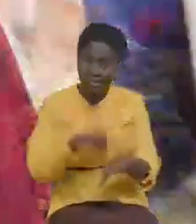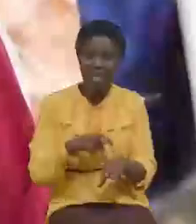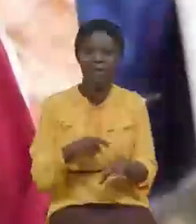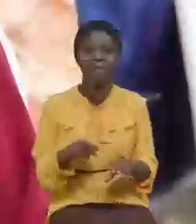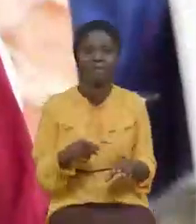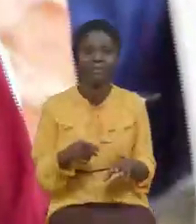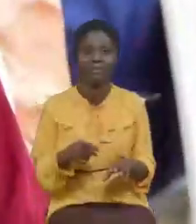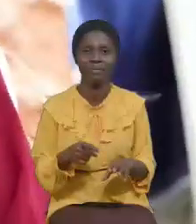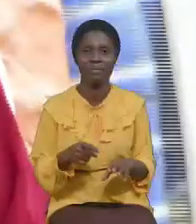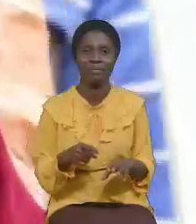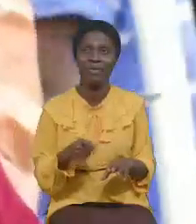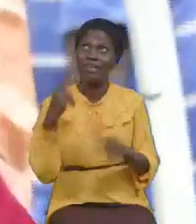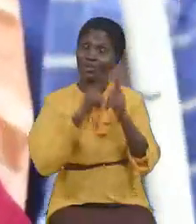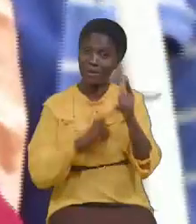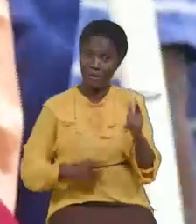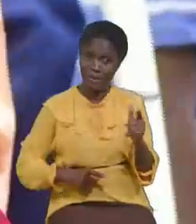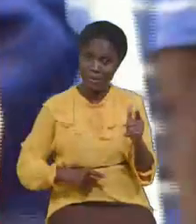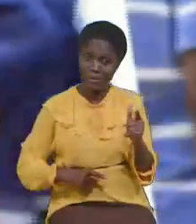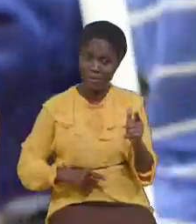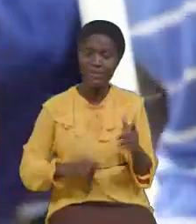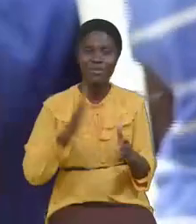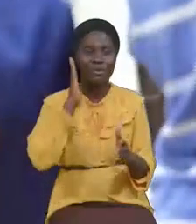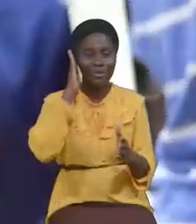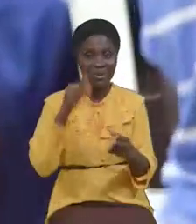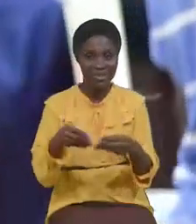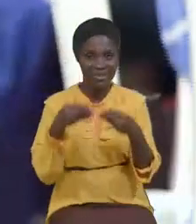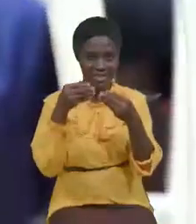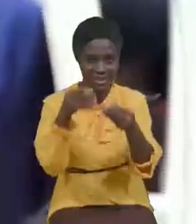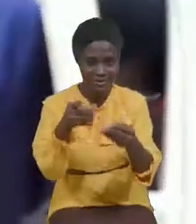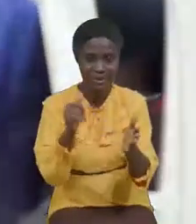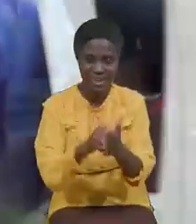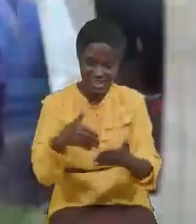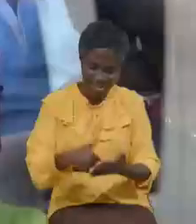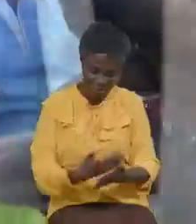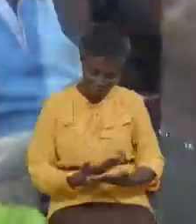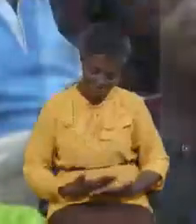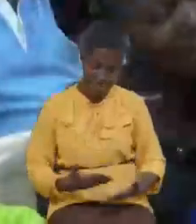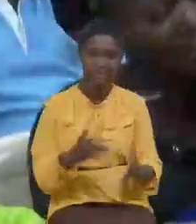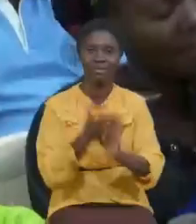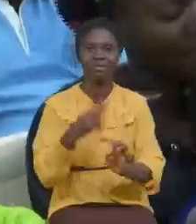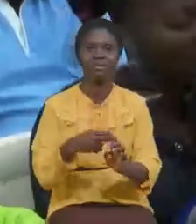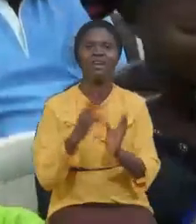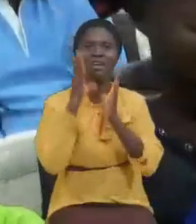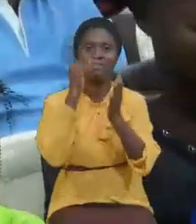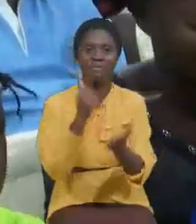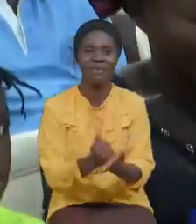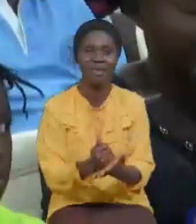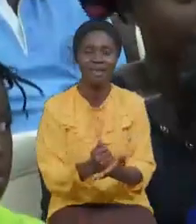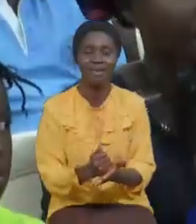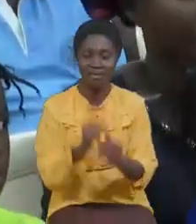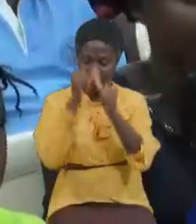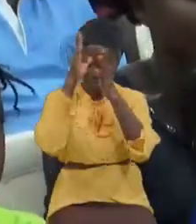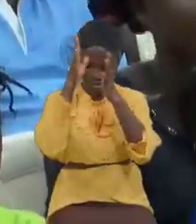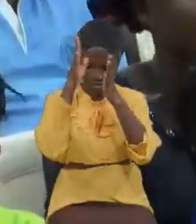an eye, the Lord will give you that new birth. Amen. Amen.